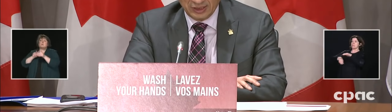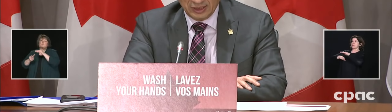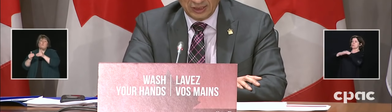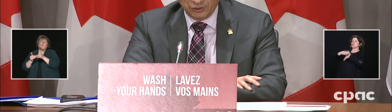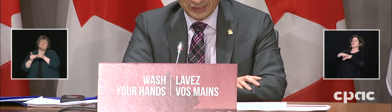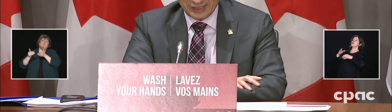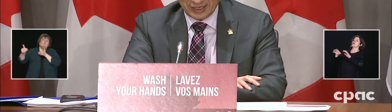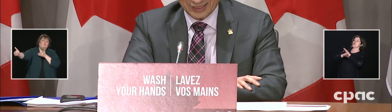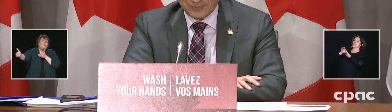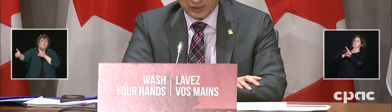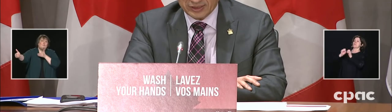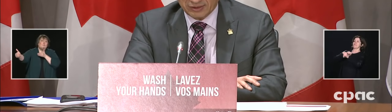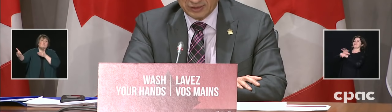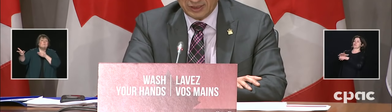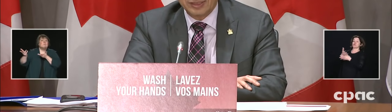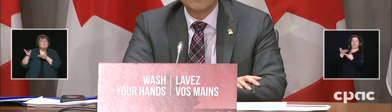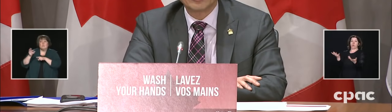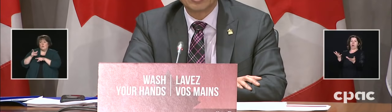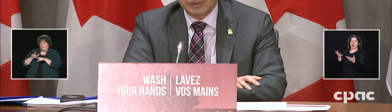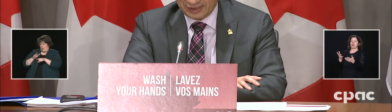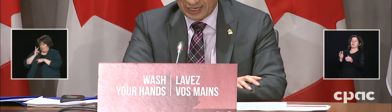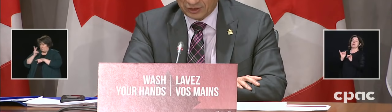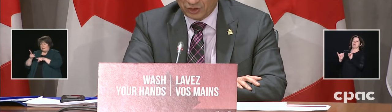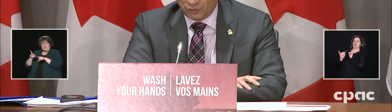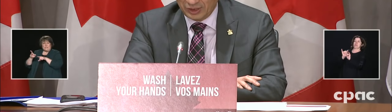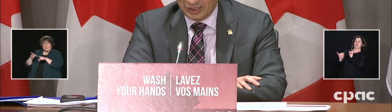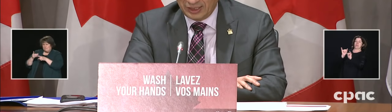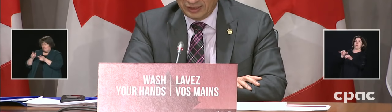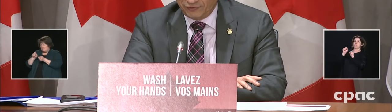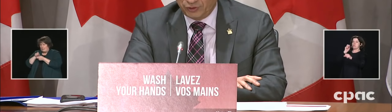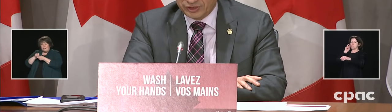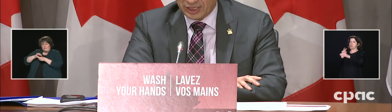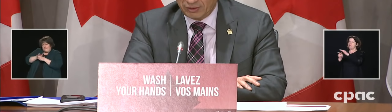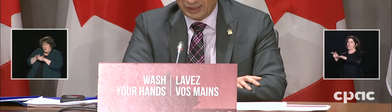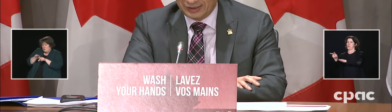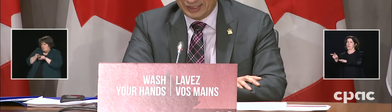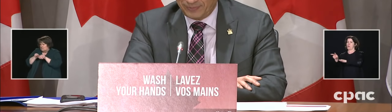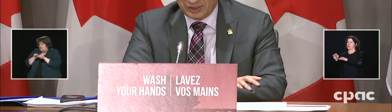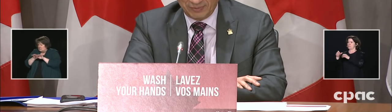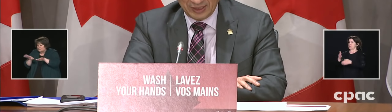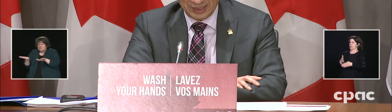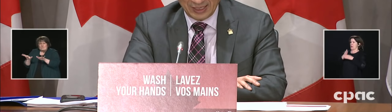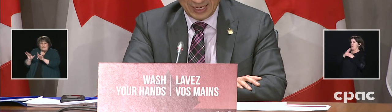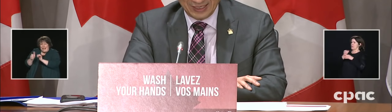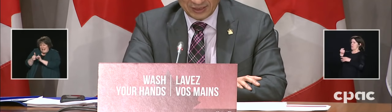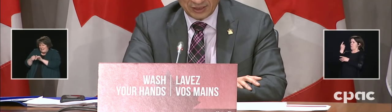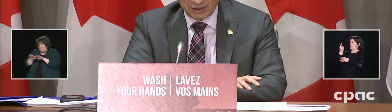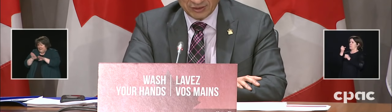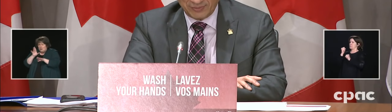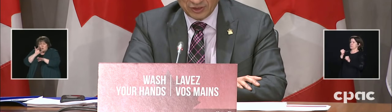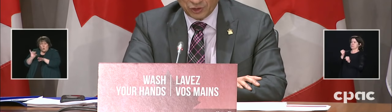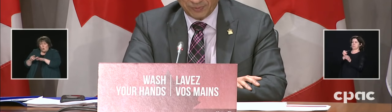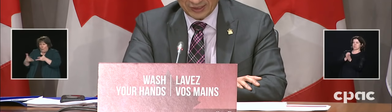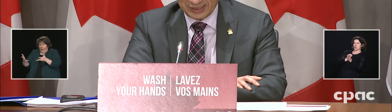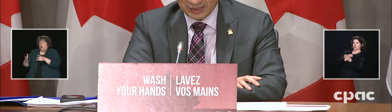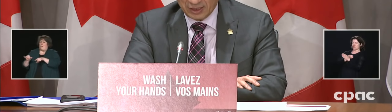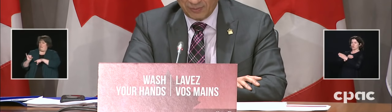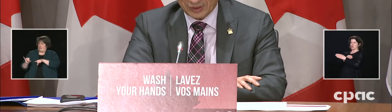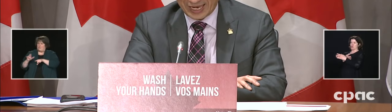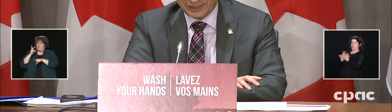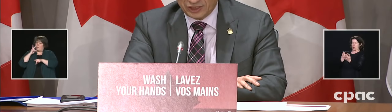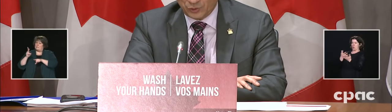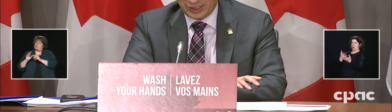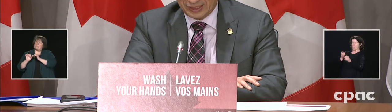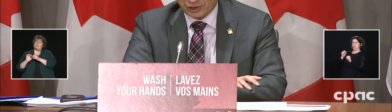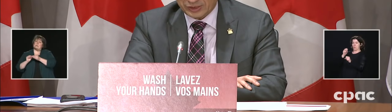virus. Ils nous aident à représenter différents scénarios d'évolution de l'épidémie et l'incidence des mesures prises